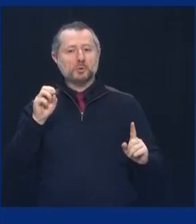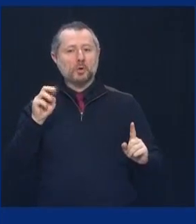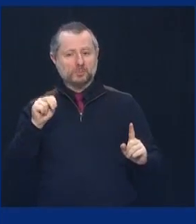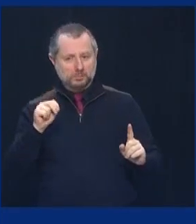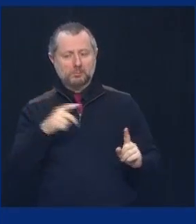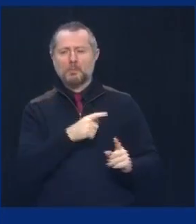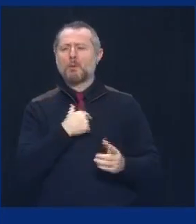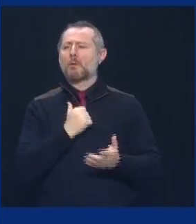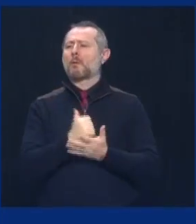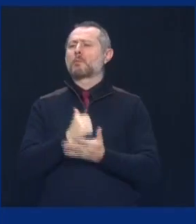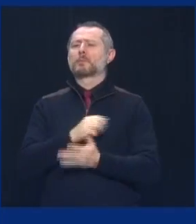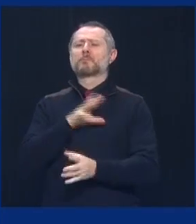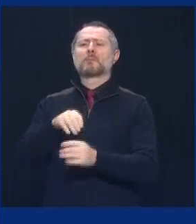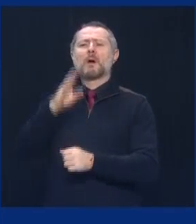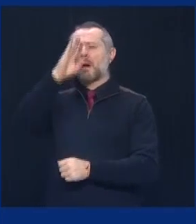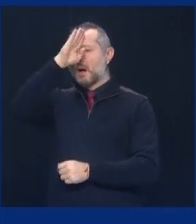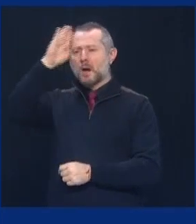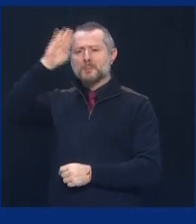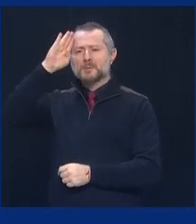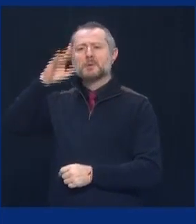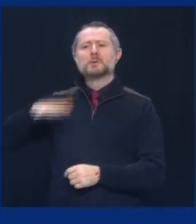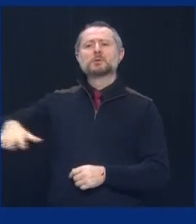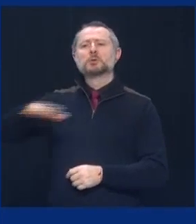hospital surgeon flex plan and the